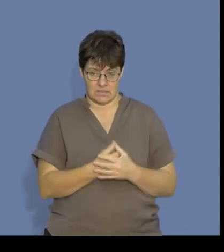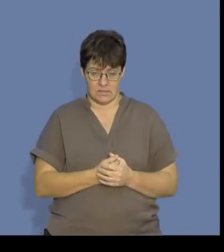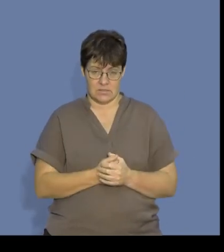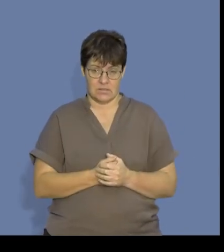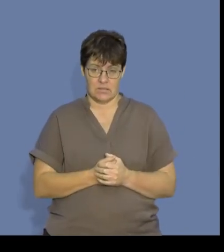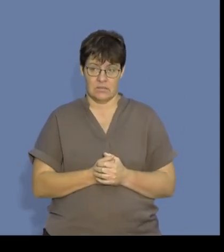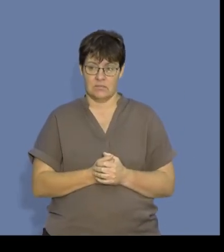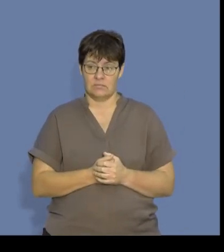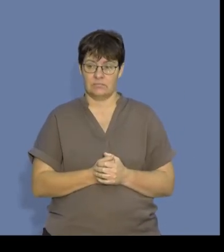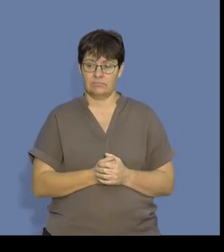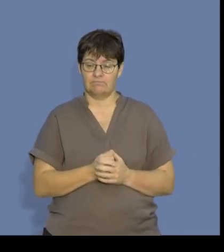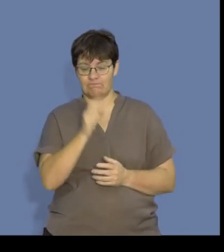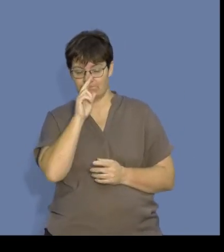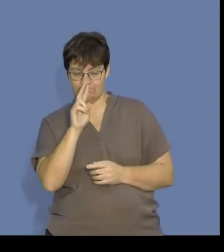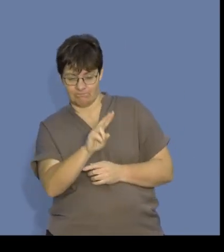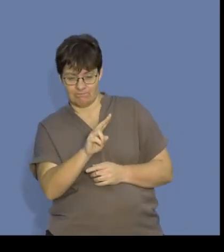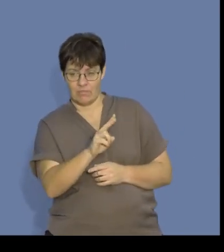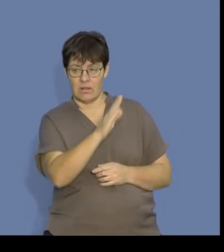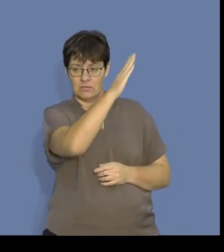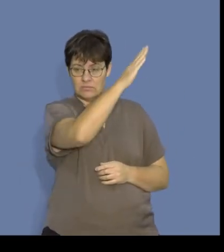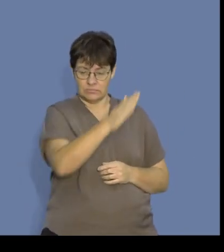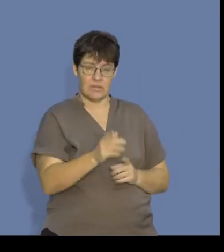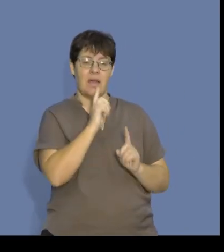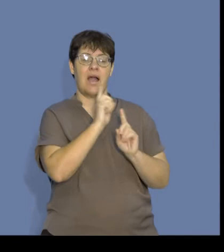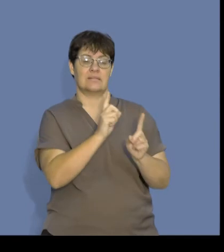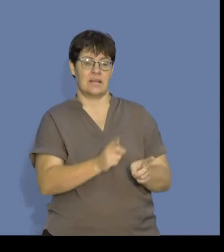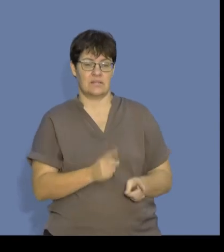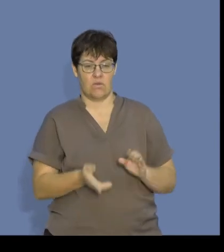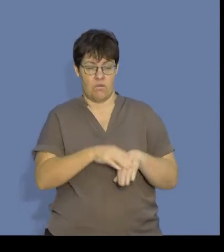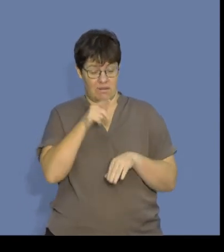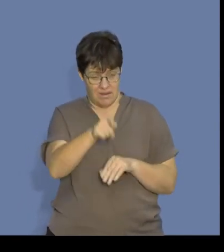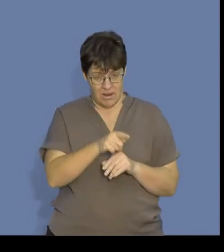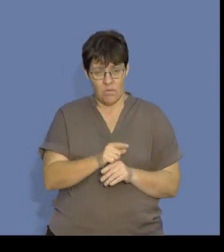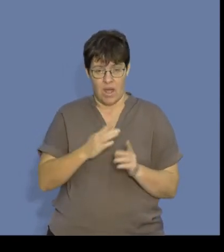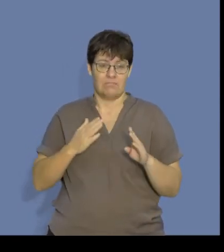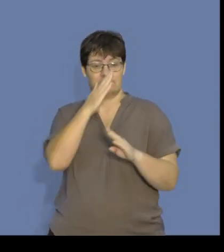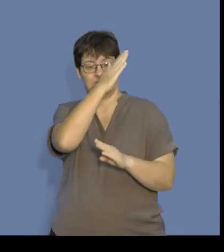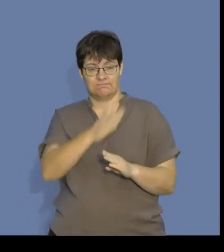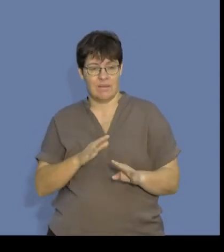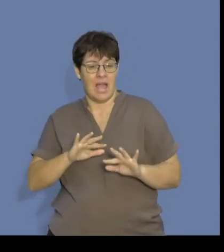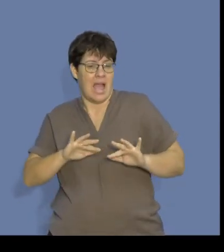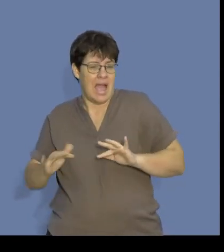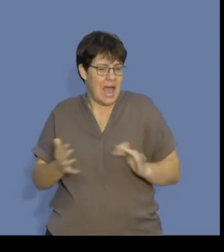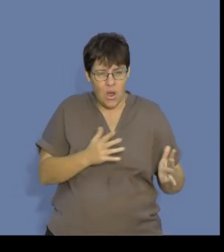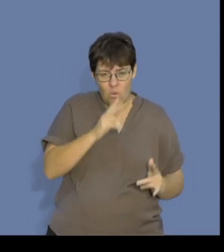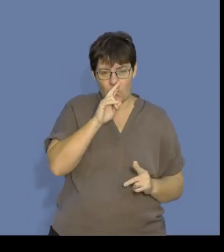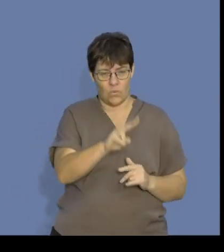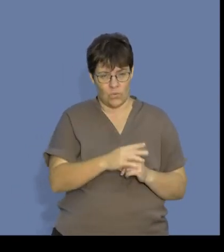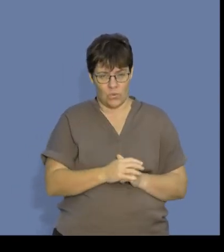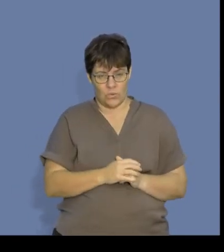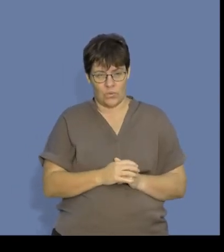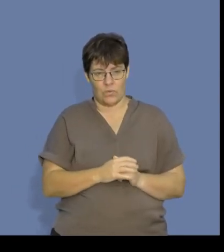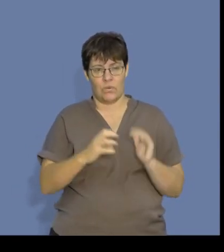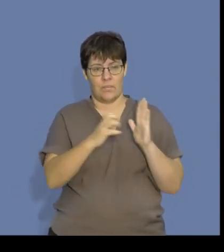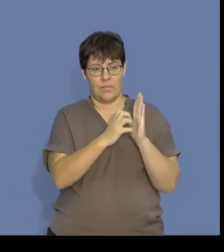calculating. Now we're going to study this graph quickly and then answer questions that have to do with the intercept and see how do we see